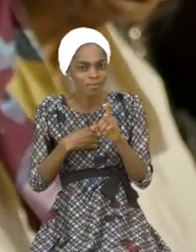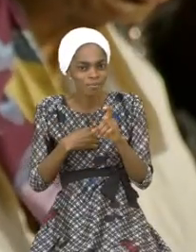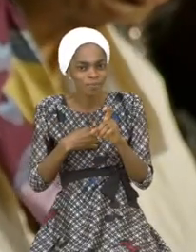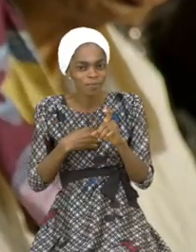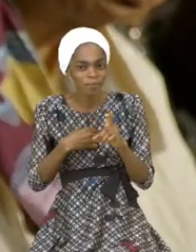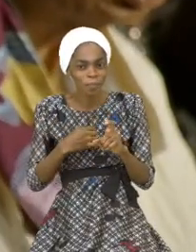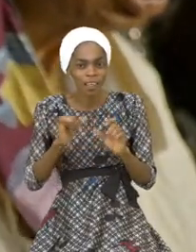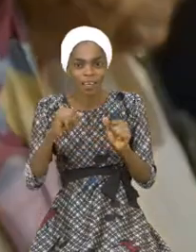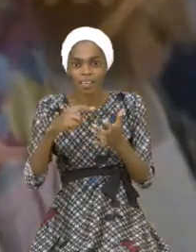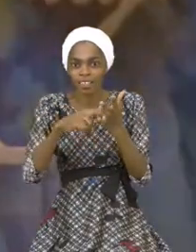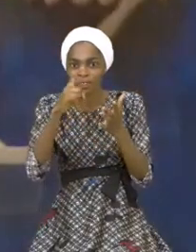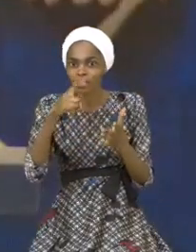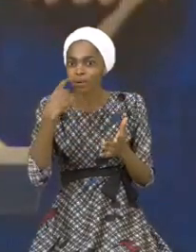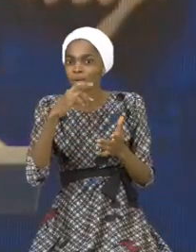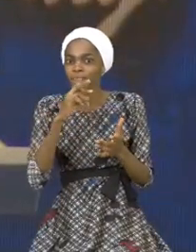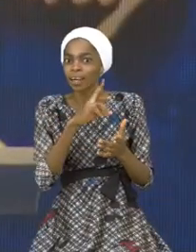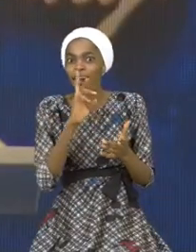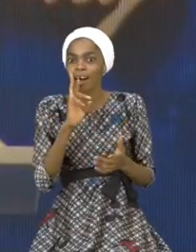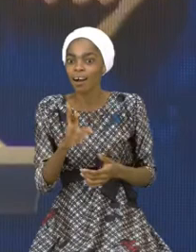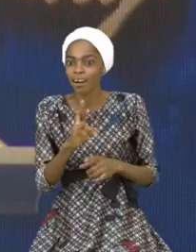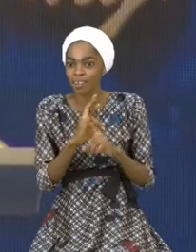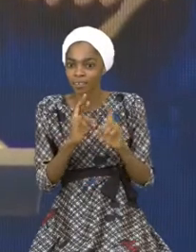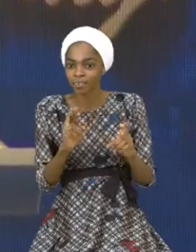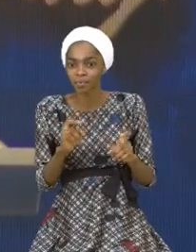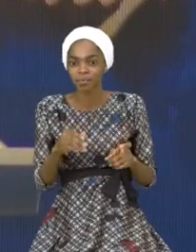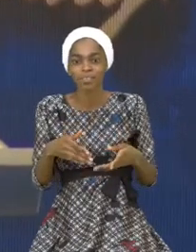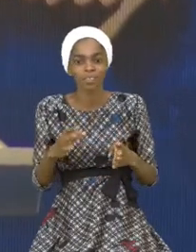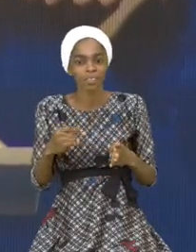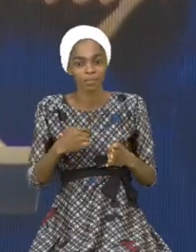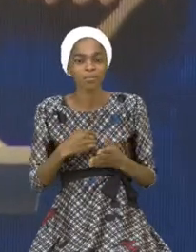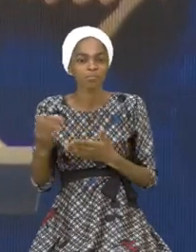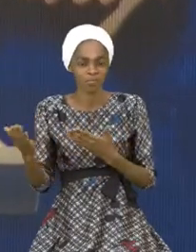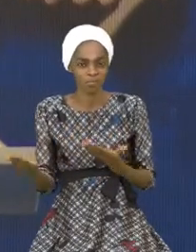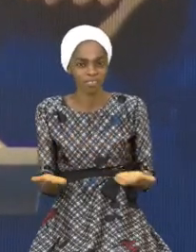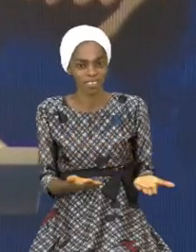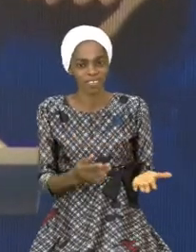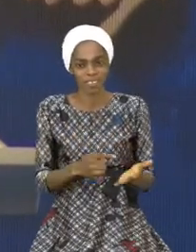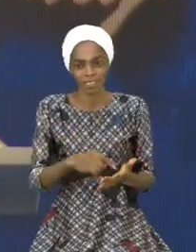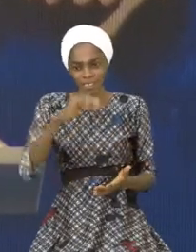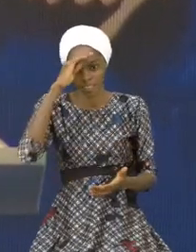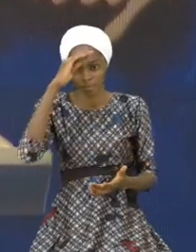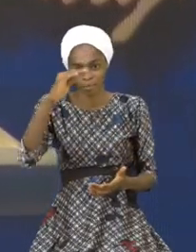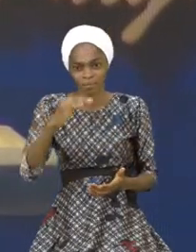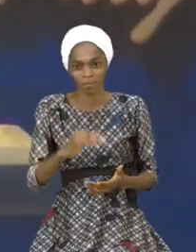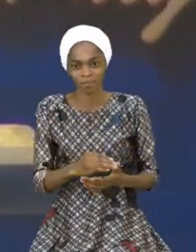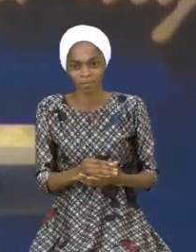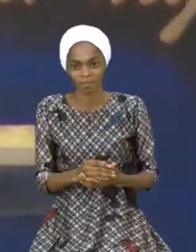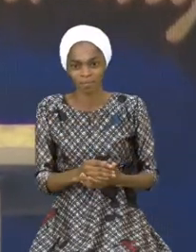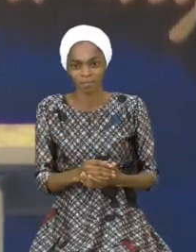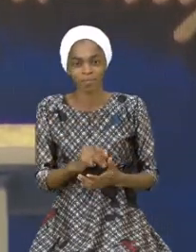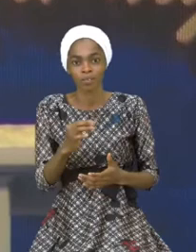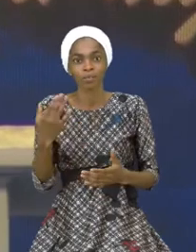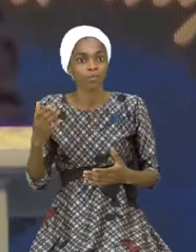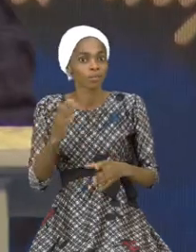Can I show you who they are? Let me bring this man that was totally